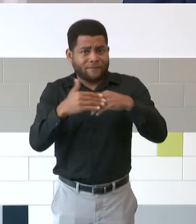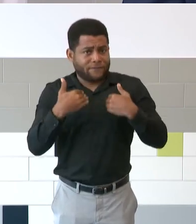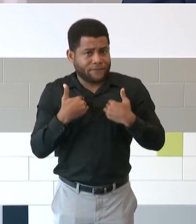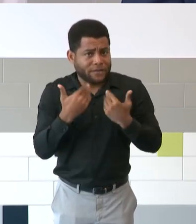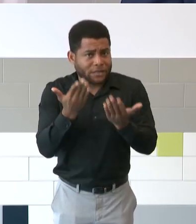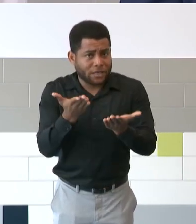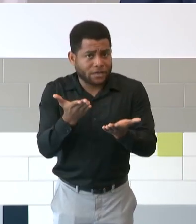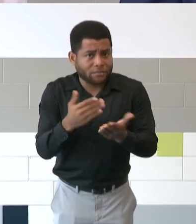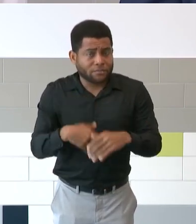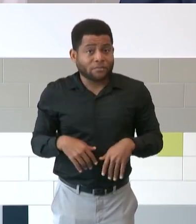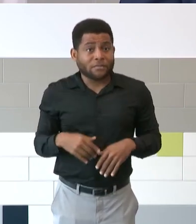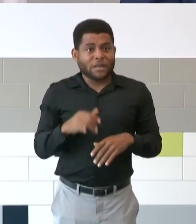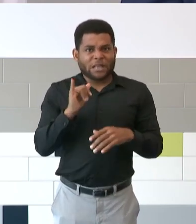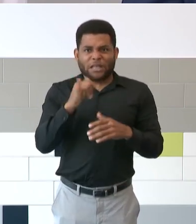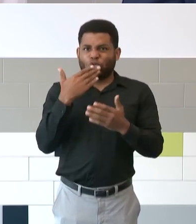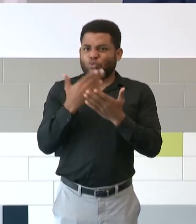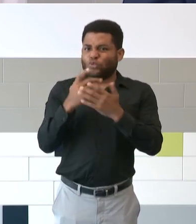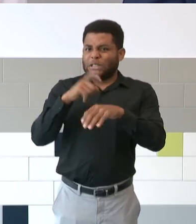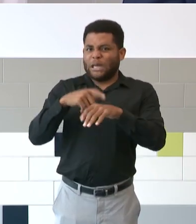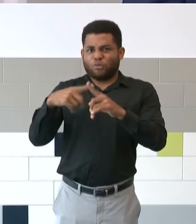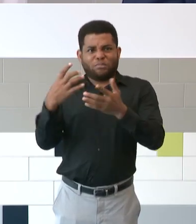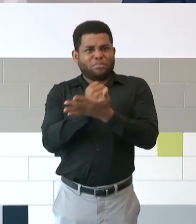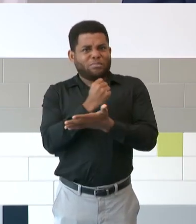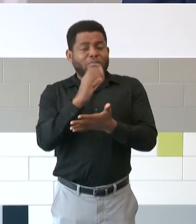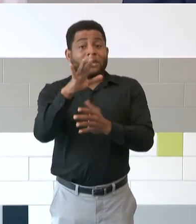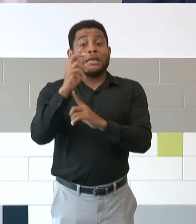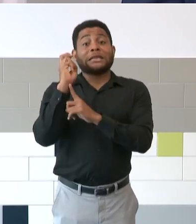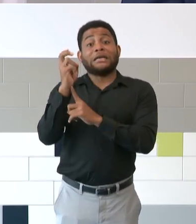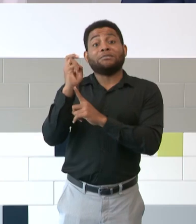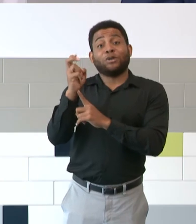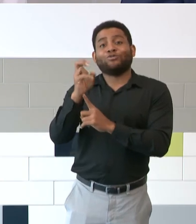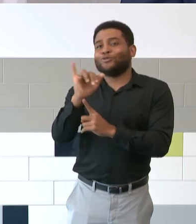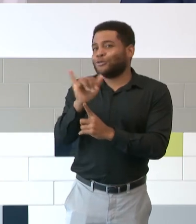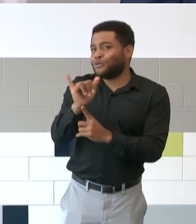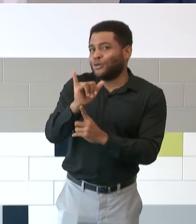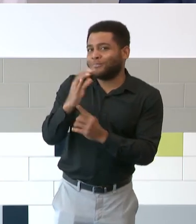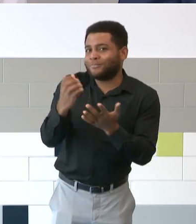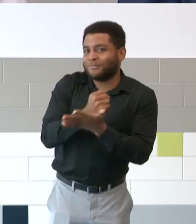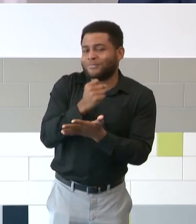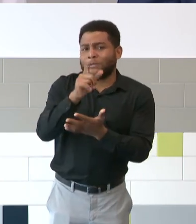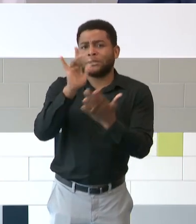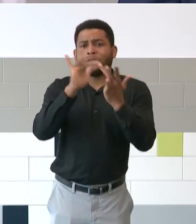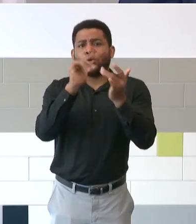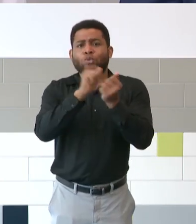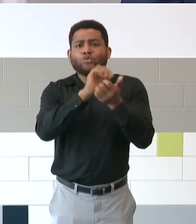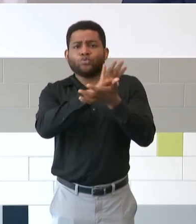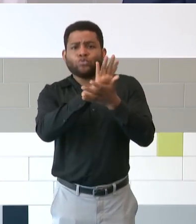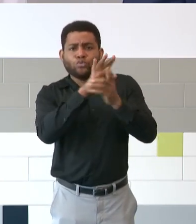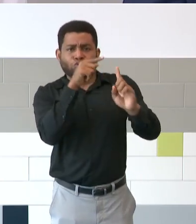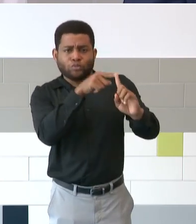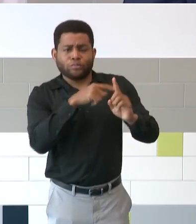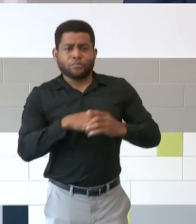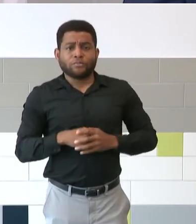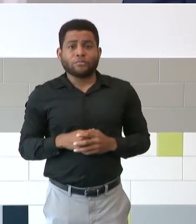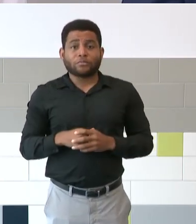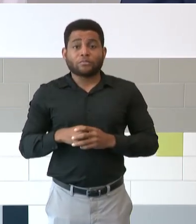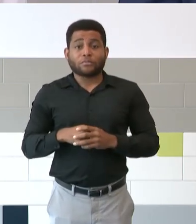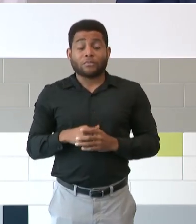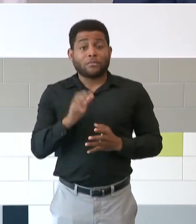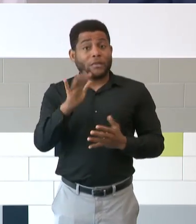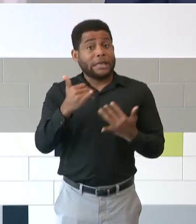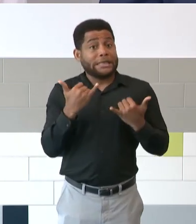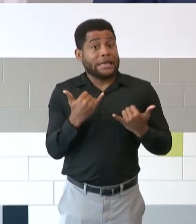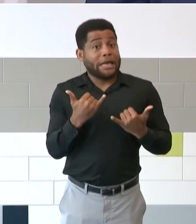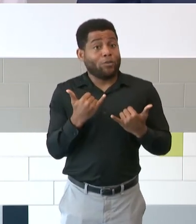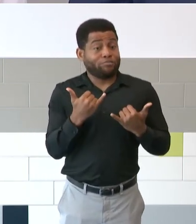your transportation questions with your school officials as well. So with that, I will answer